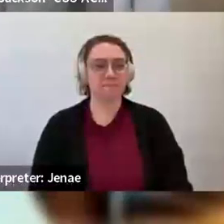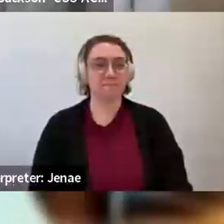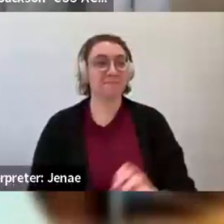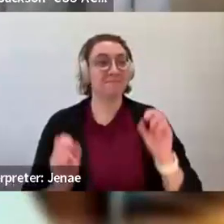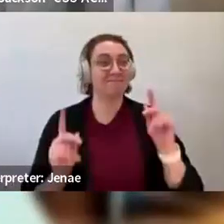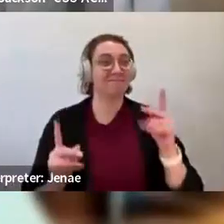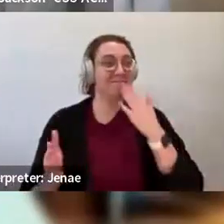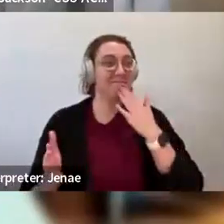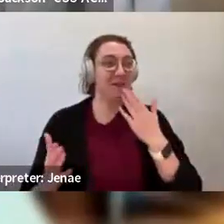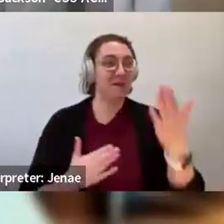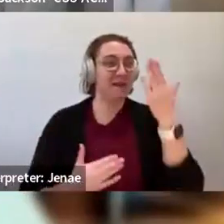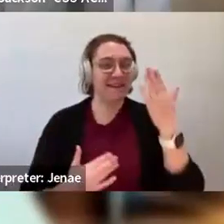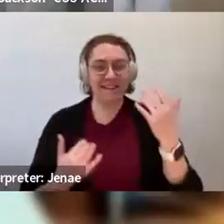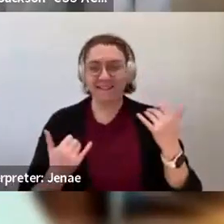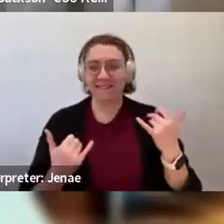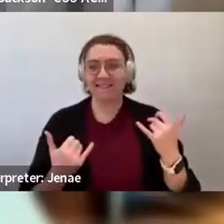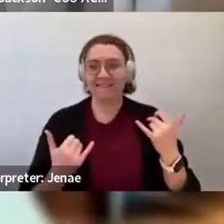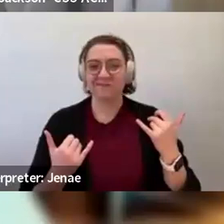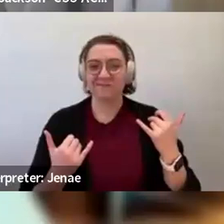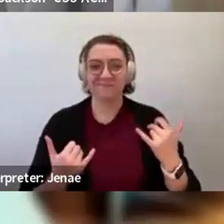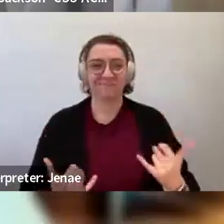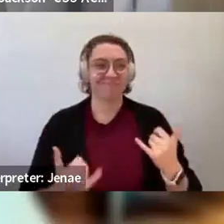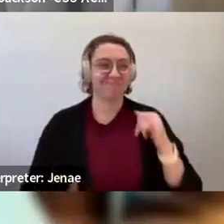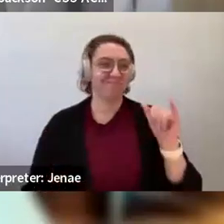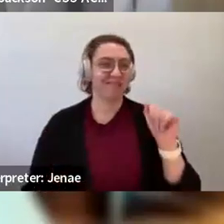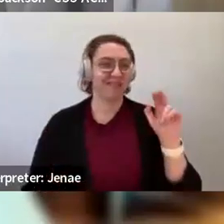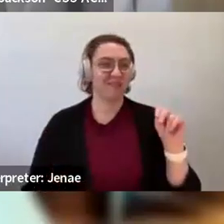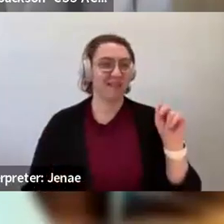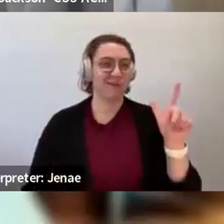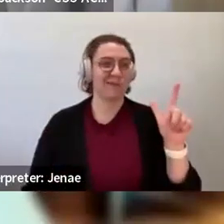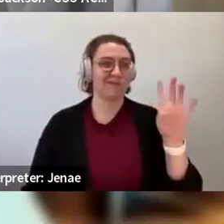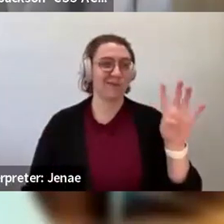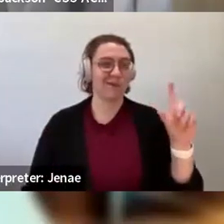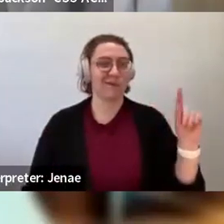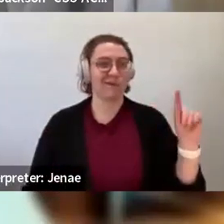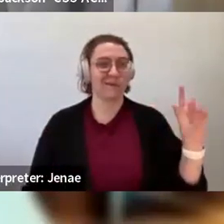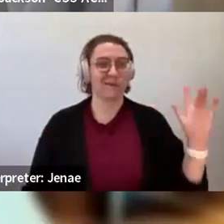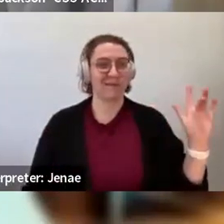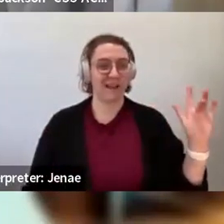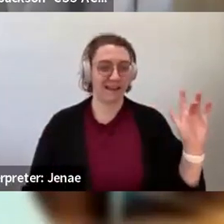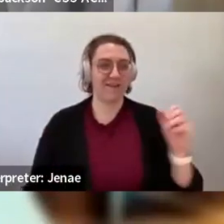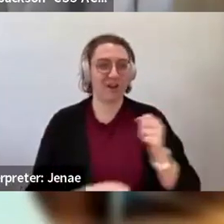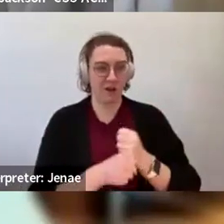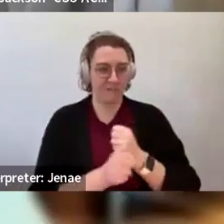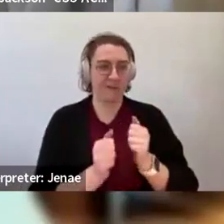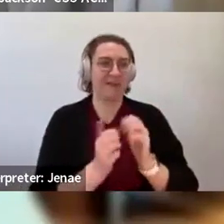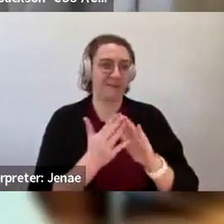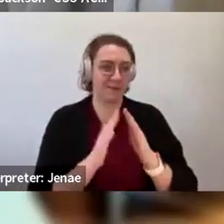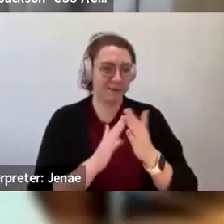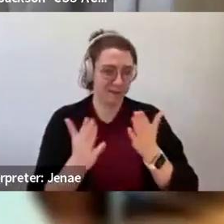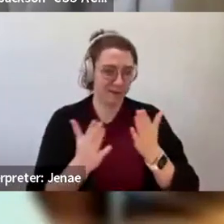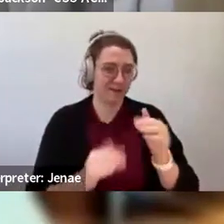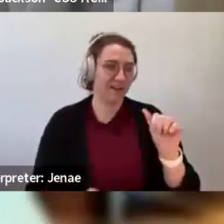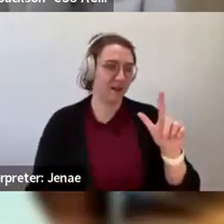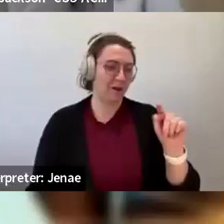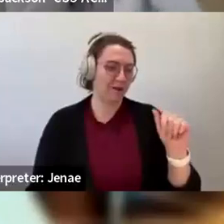All right, good morning, folks. Today is January 24th, 2025. This is Coffee with Community Services, Alta